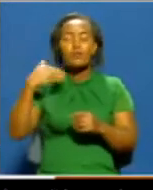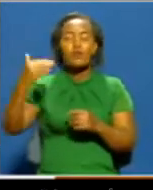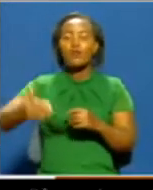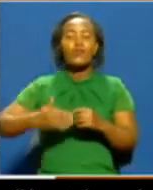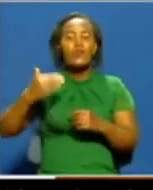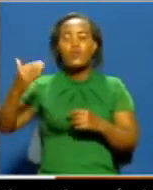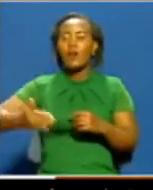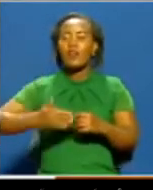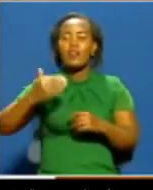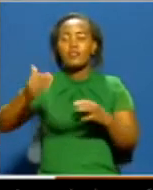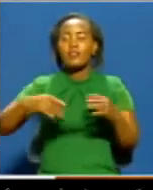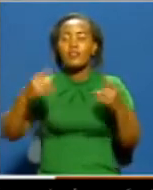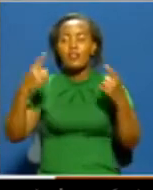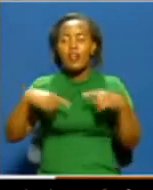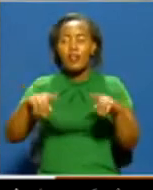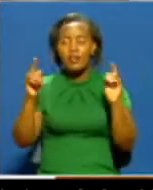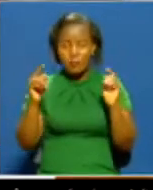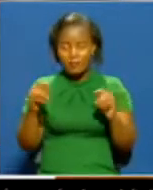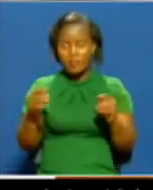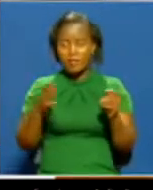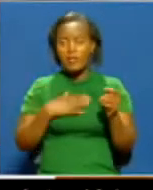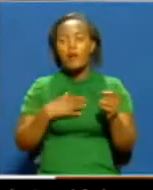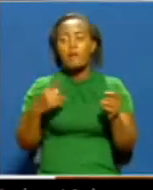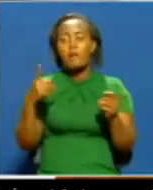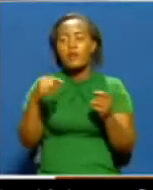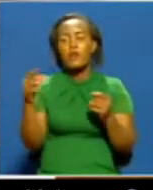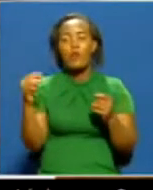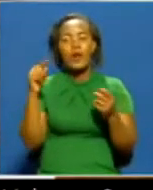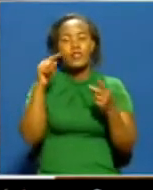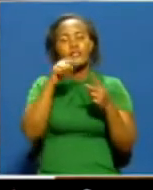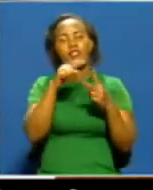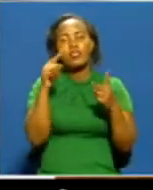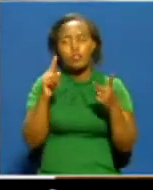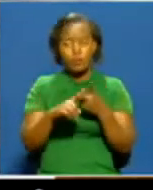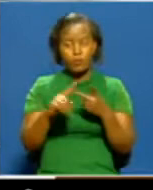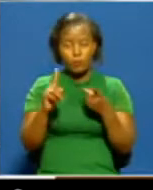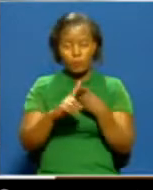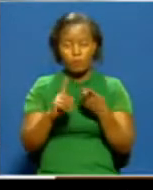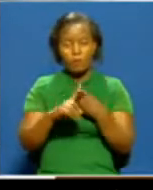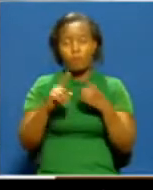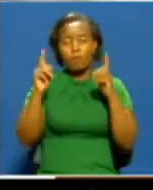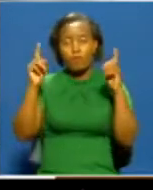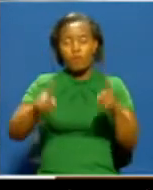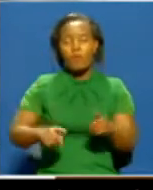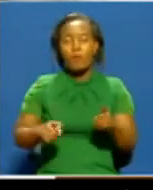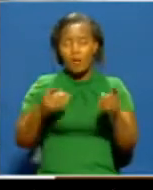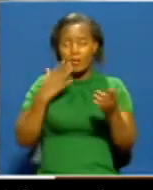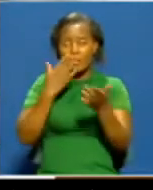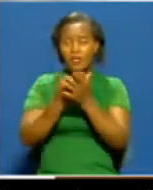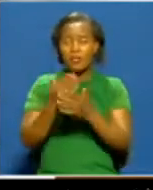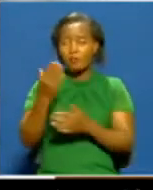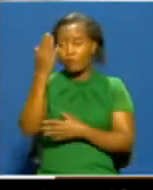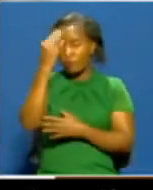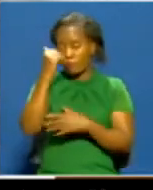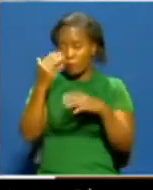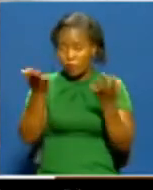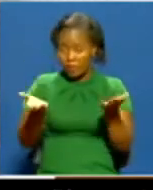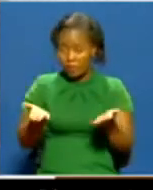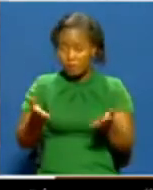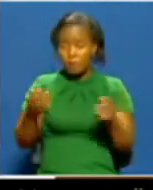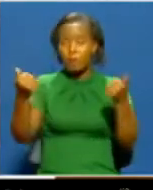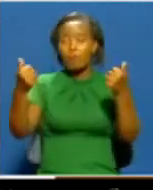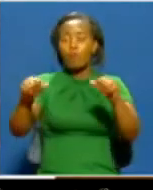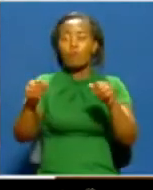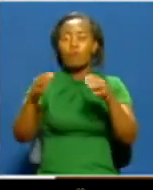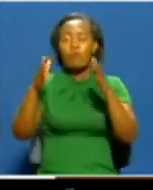tell them is two things. Yeah. First, they must appreciate that anybody